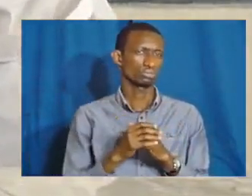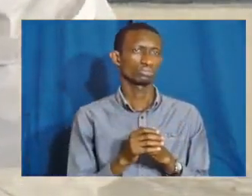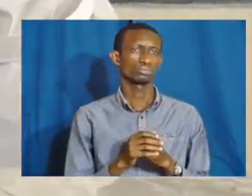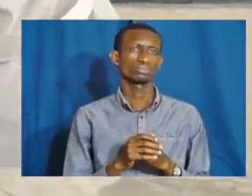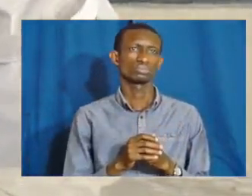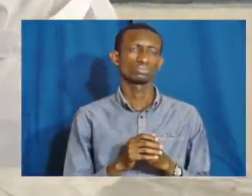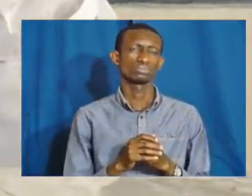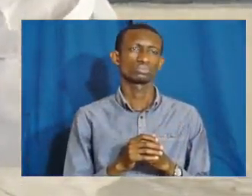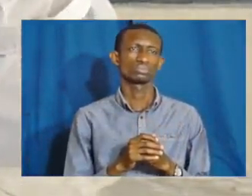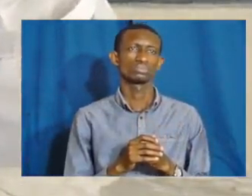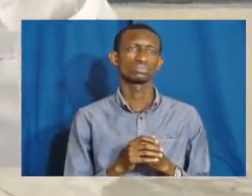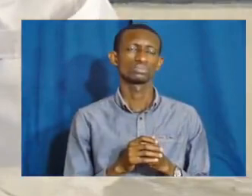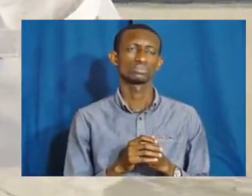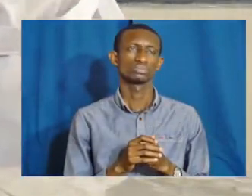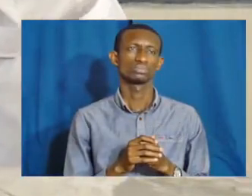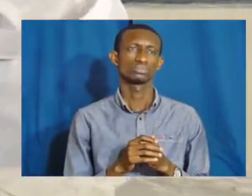alcohols.